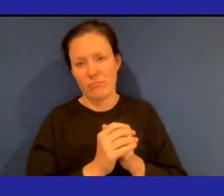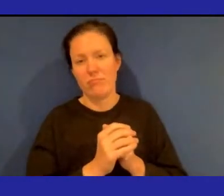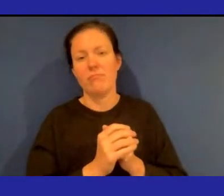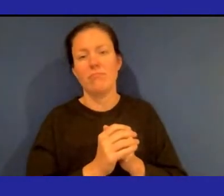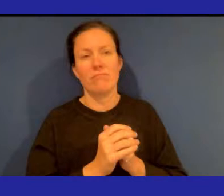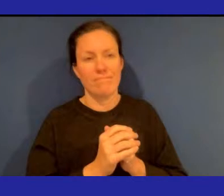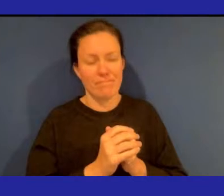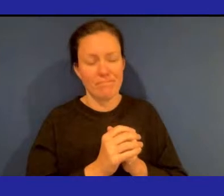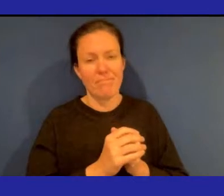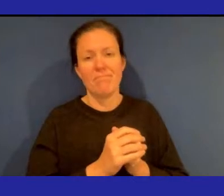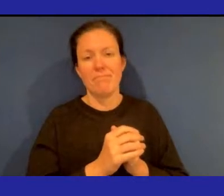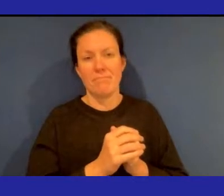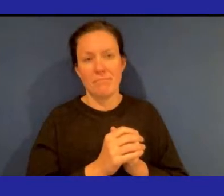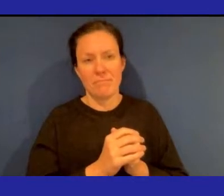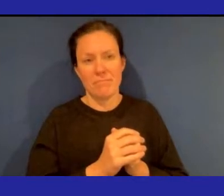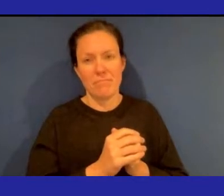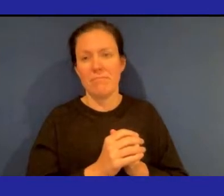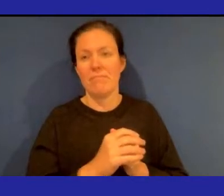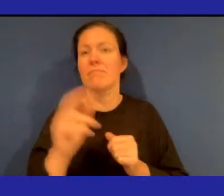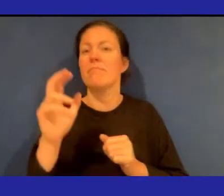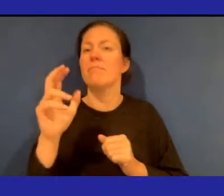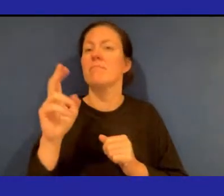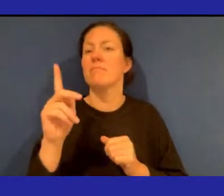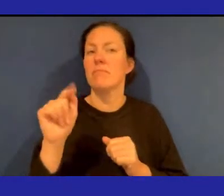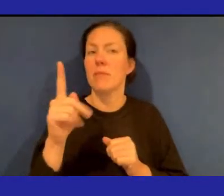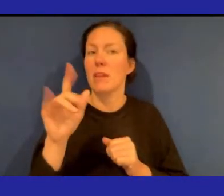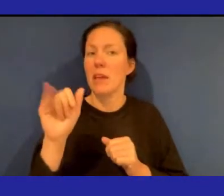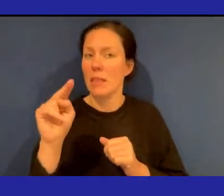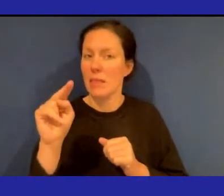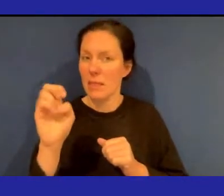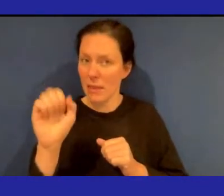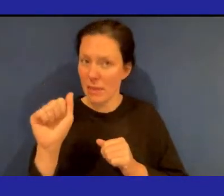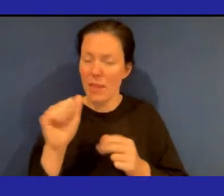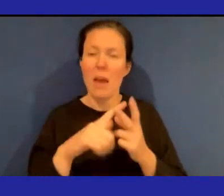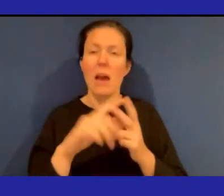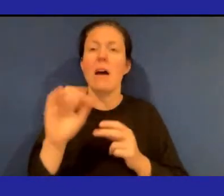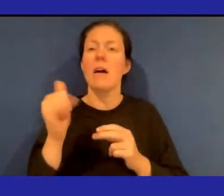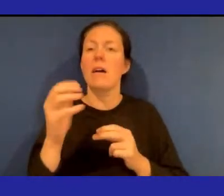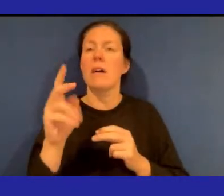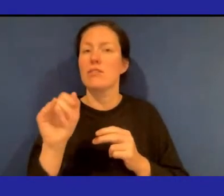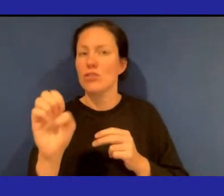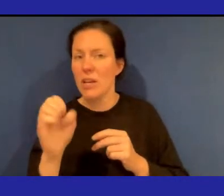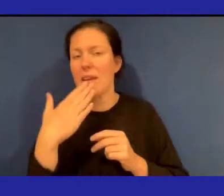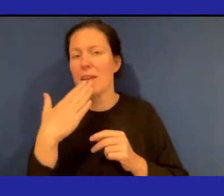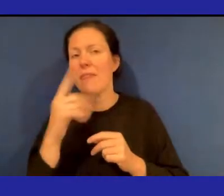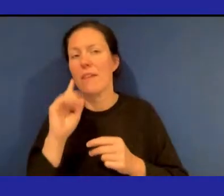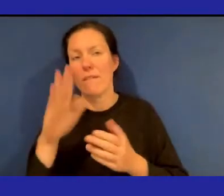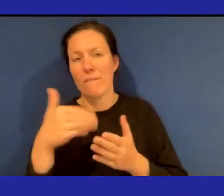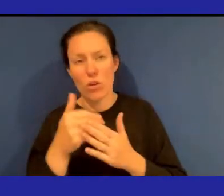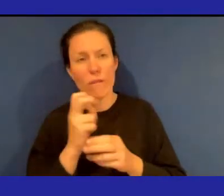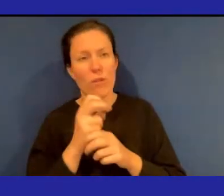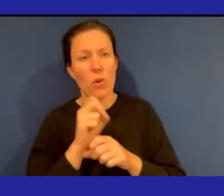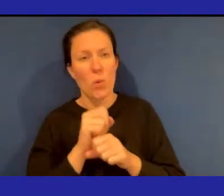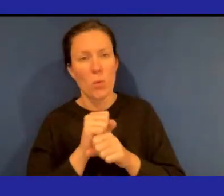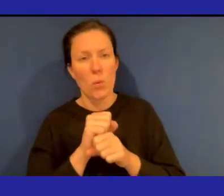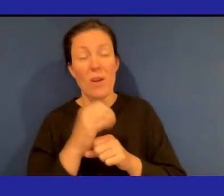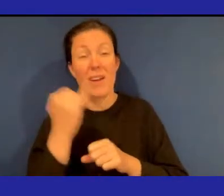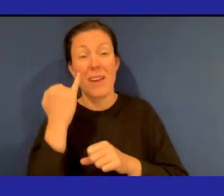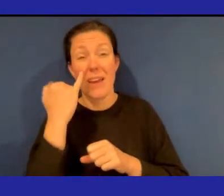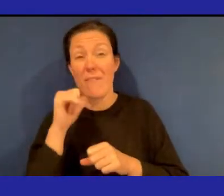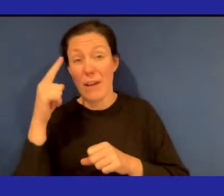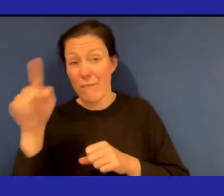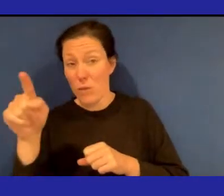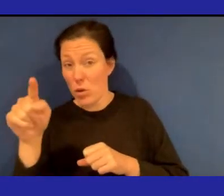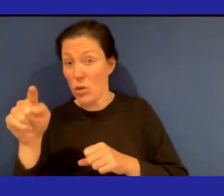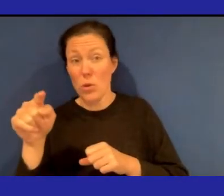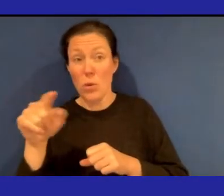And say to Calethea and Jadi, Calethea, thank you for all the hard work, because if it wasn't for you, I wouldn't be able to read